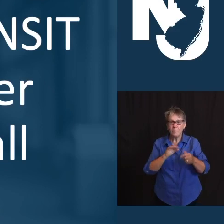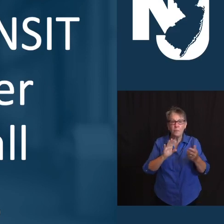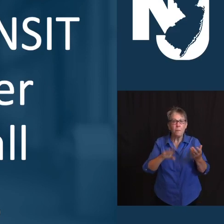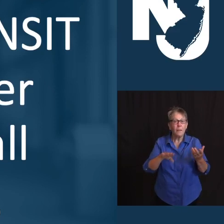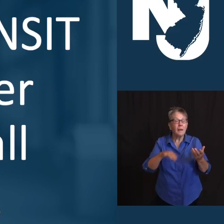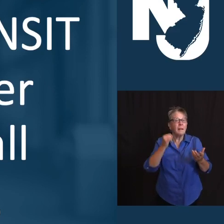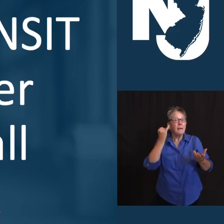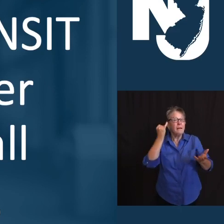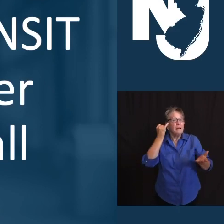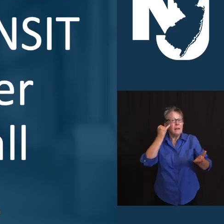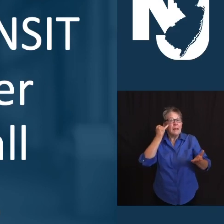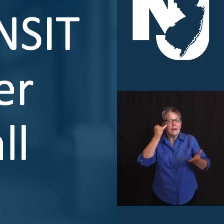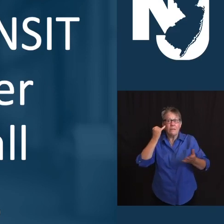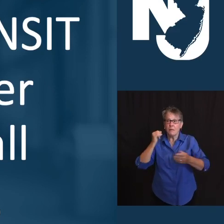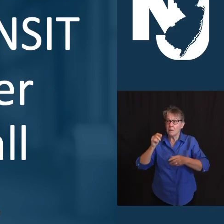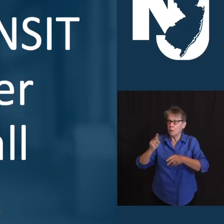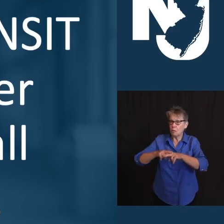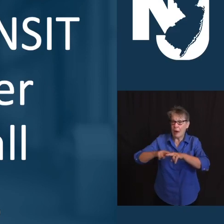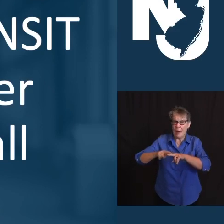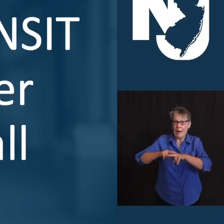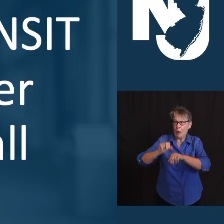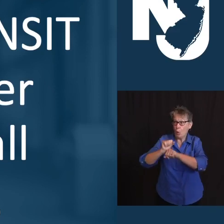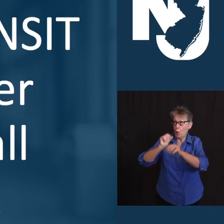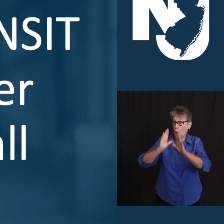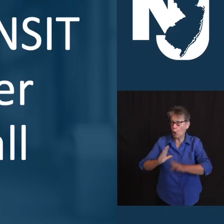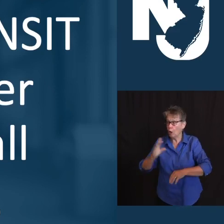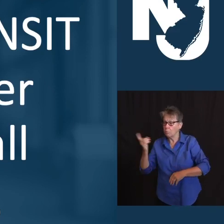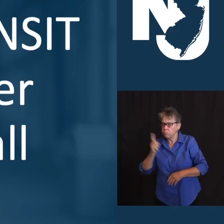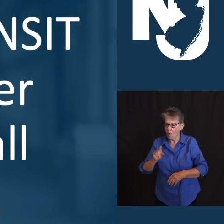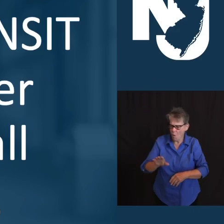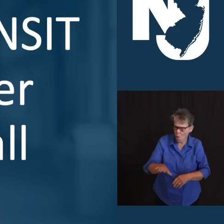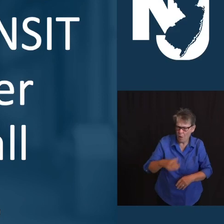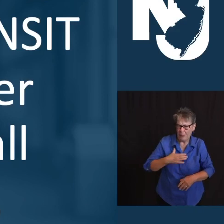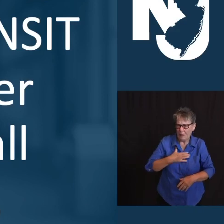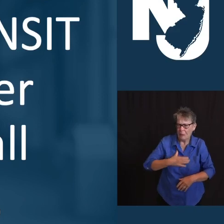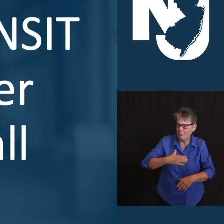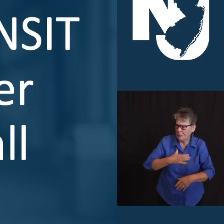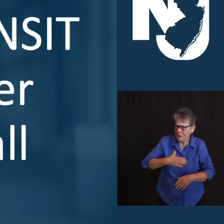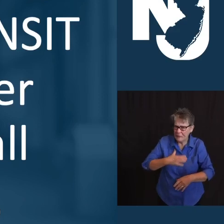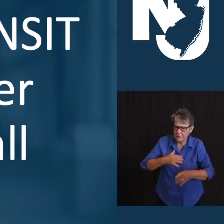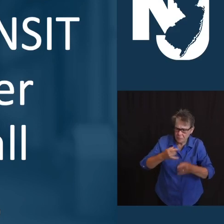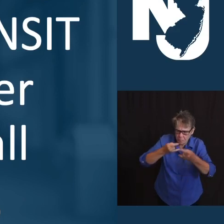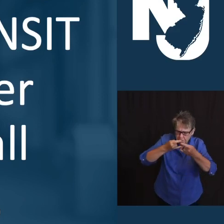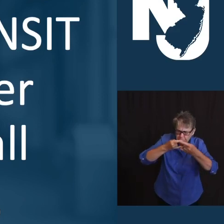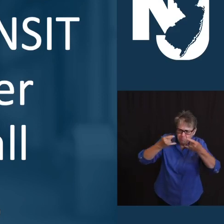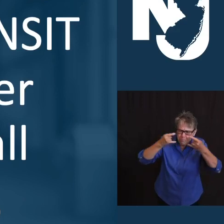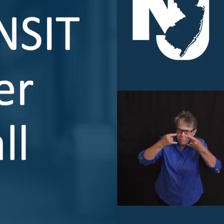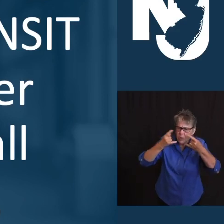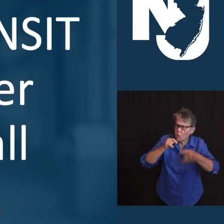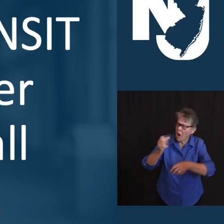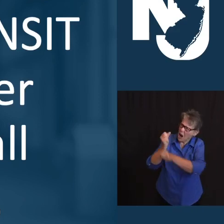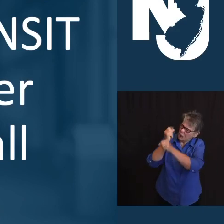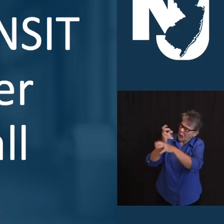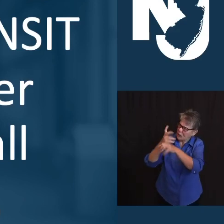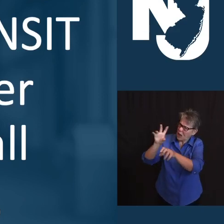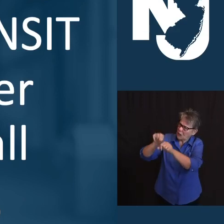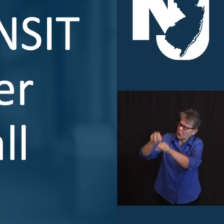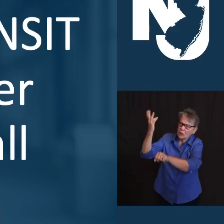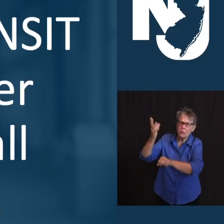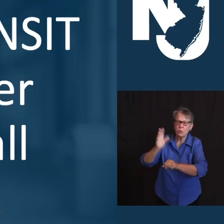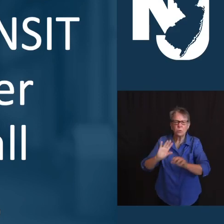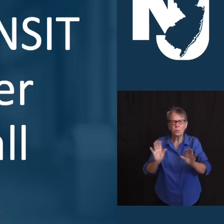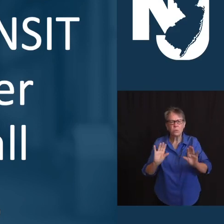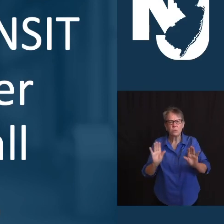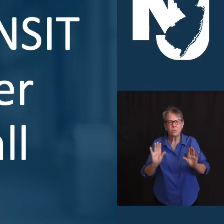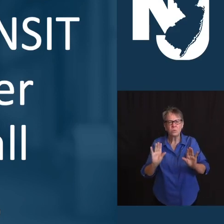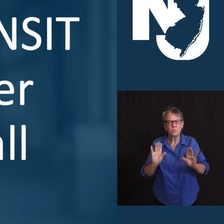be respectful to them and your fellow passengers. I want to stay on this for a second. I don't want folks out there to think that ridership in